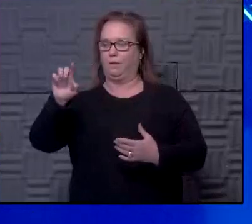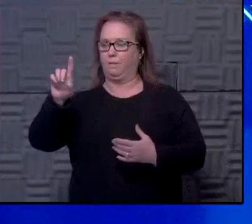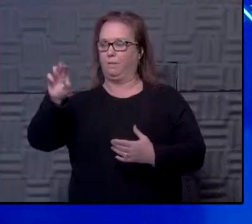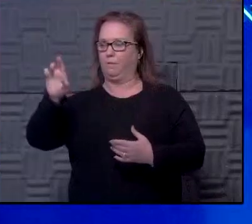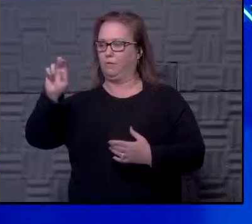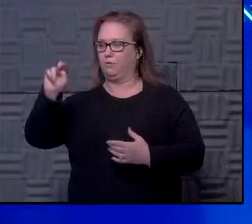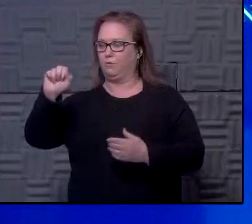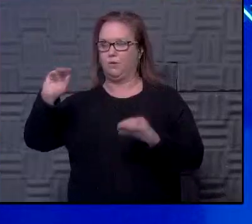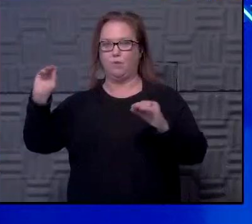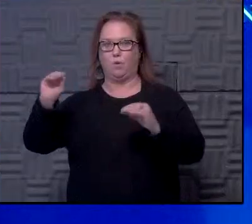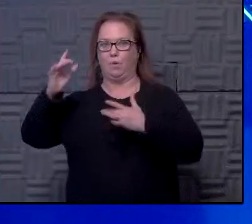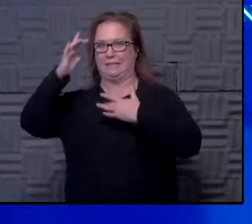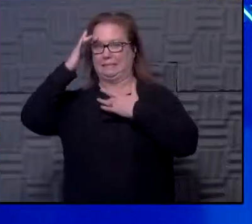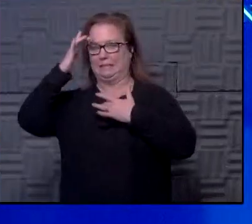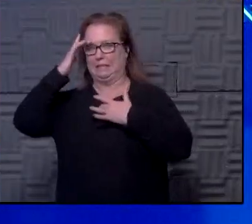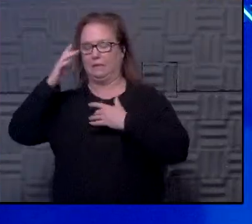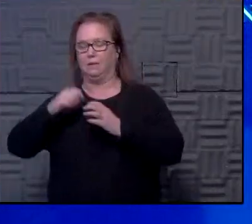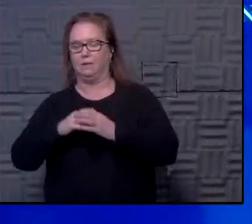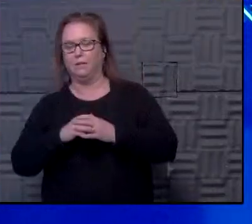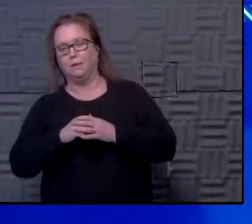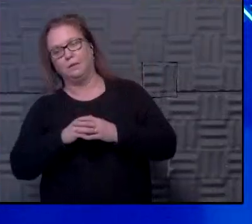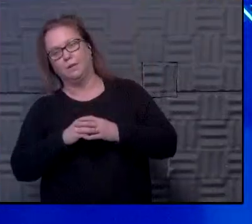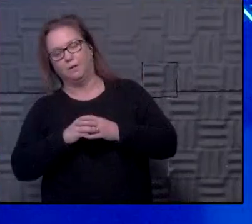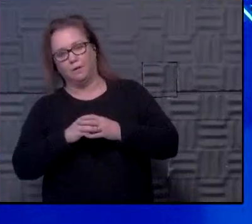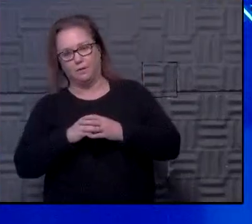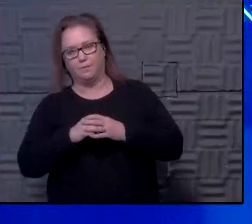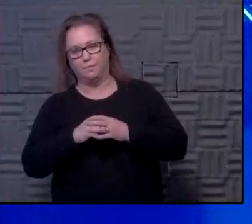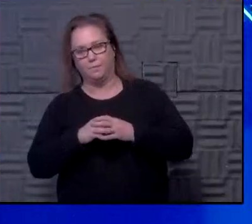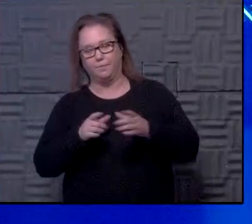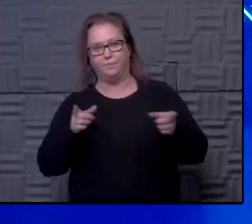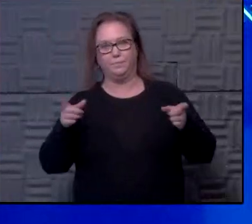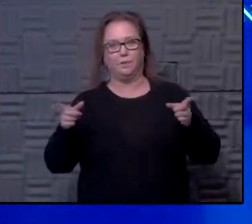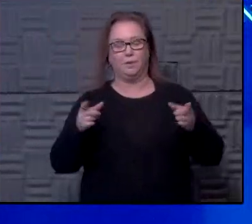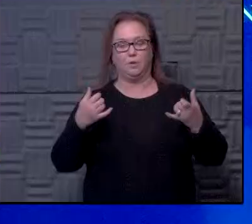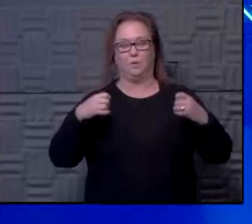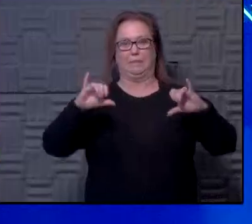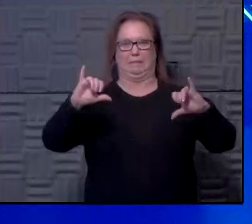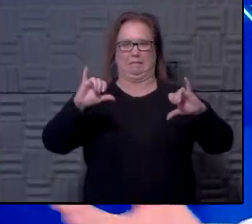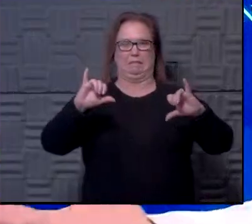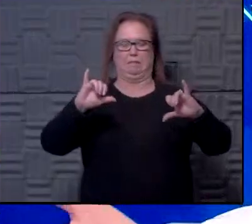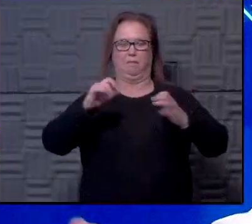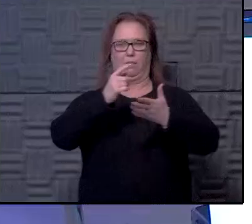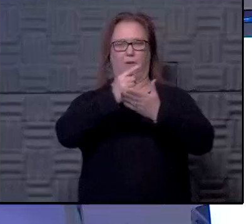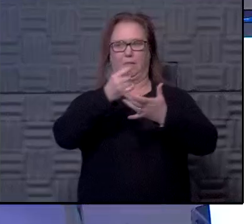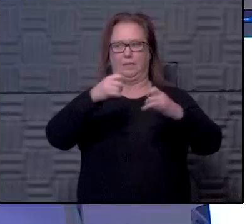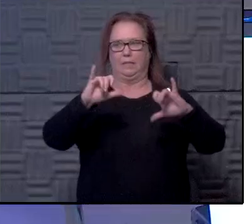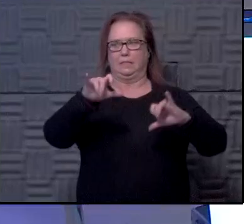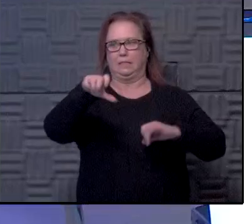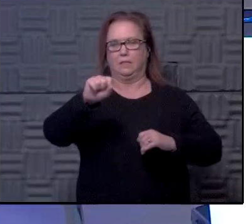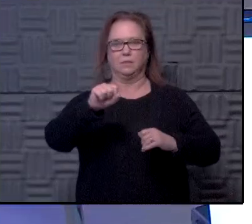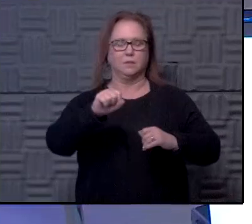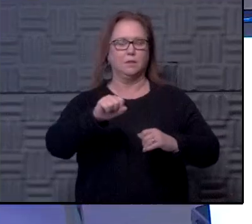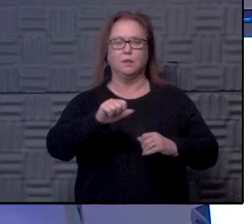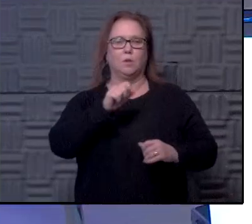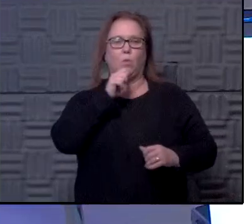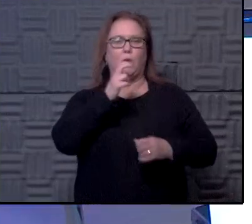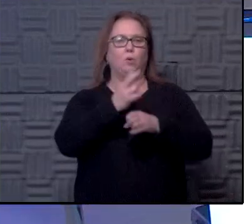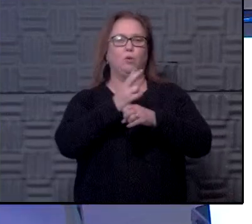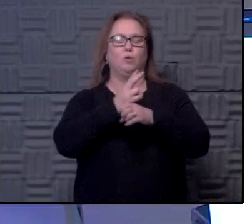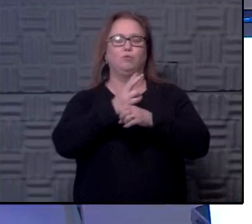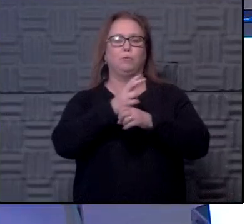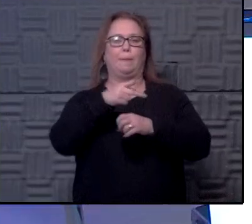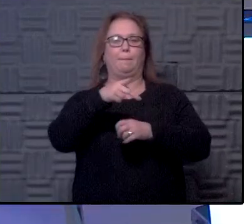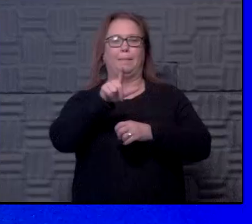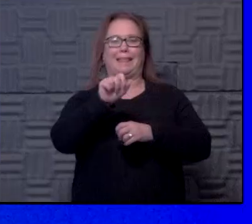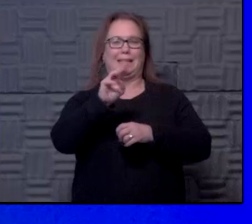trial, nobody got that sick once they got the vaccine. So, you would still be able to get those therapies though. Yeah, so we don't use